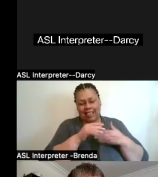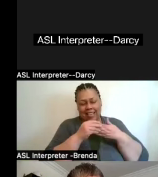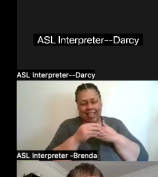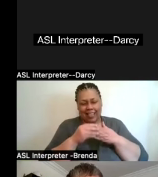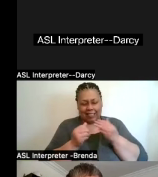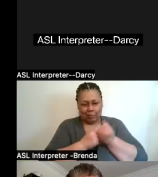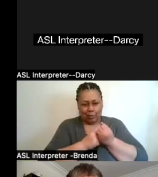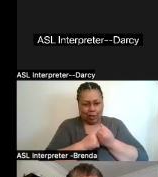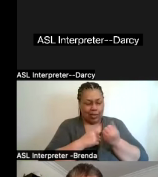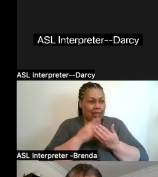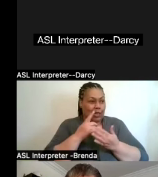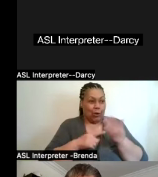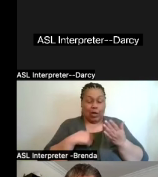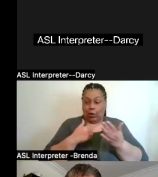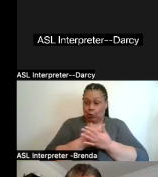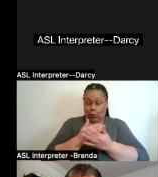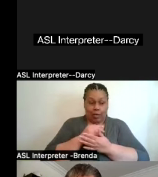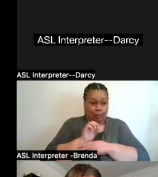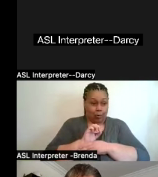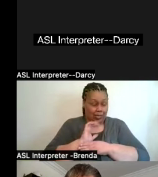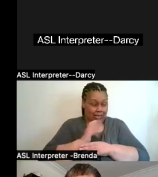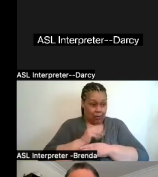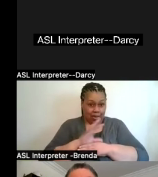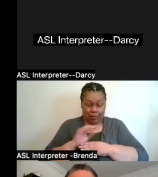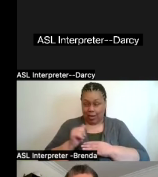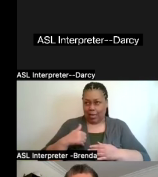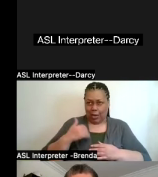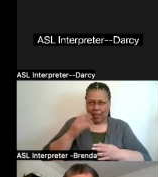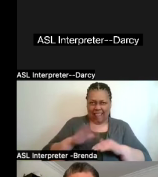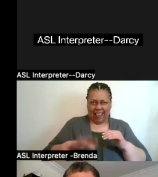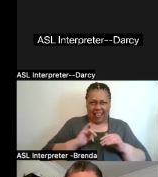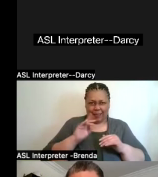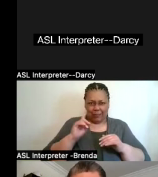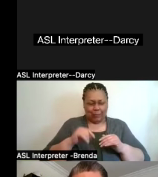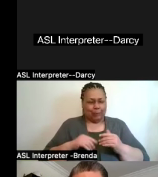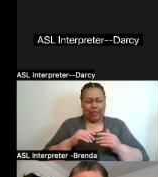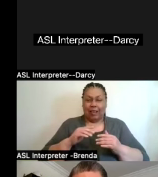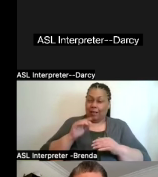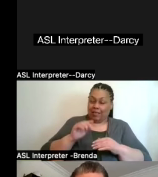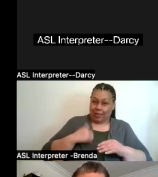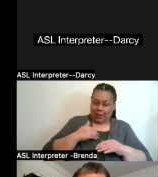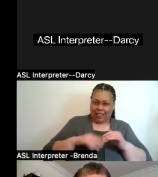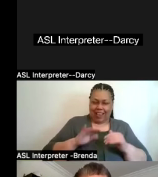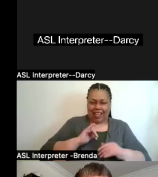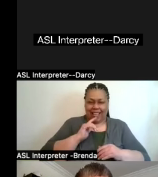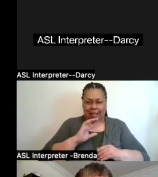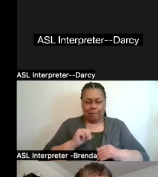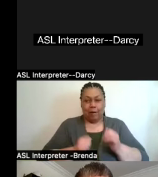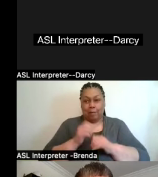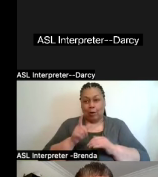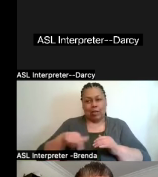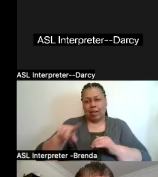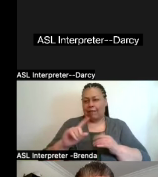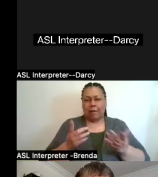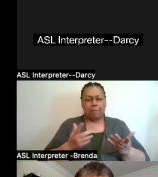our new employees are considerably younger than I am. And I'm going to say the vast majority of them